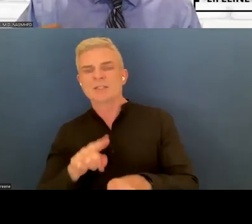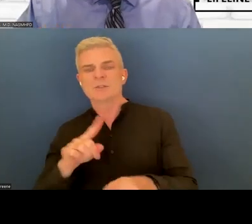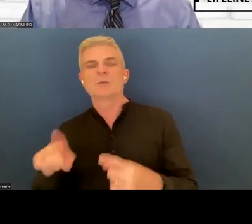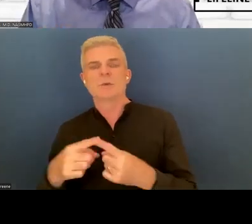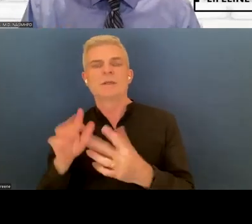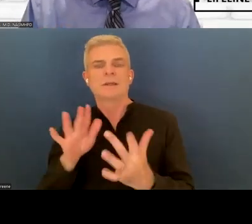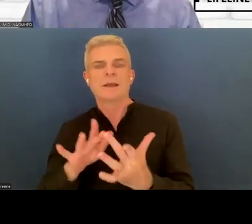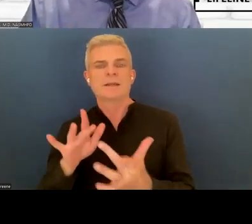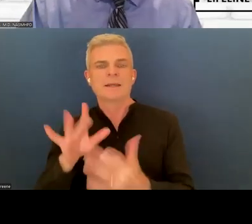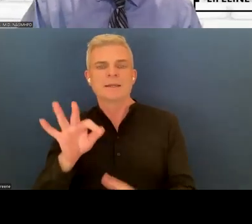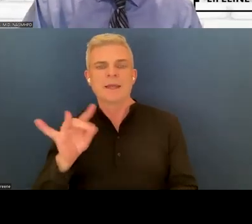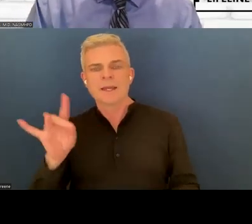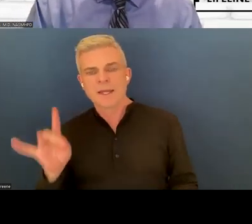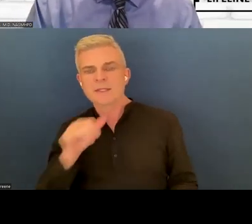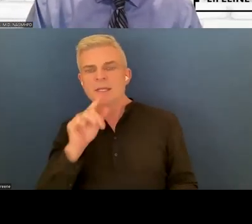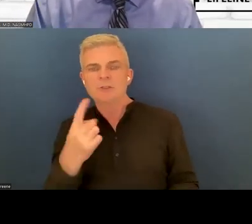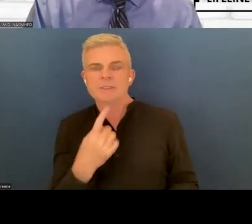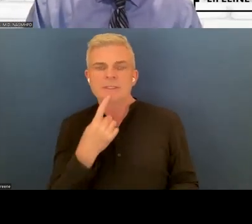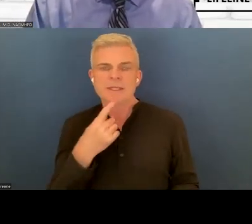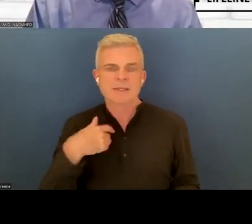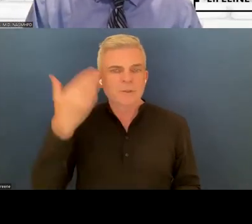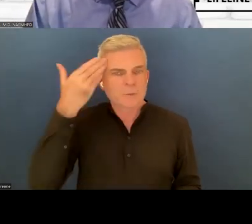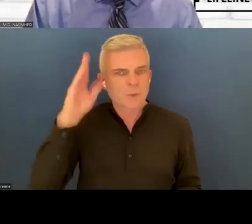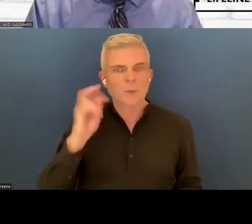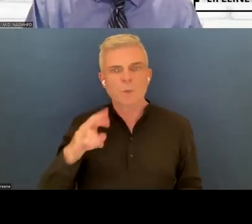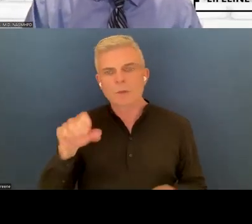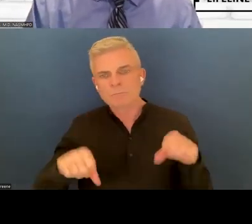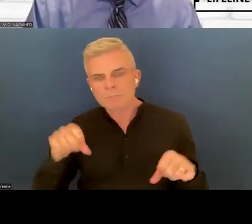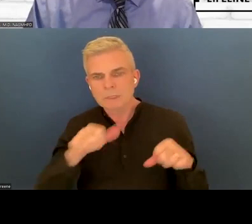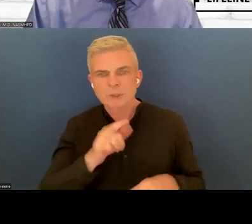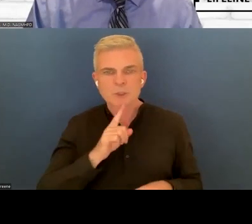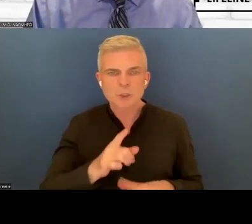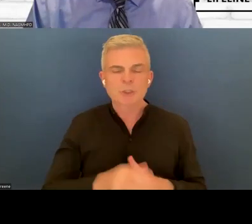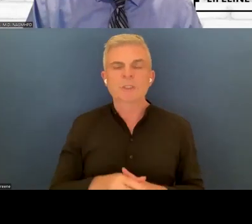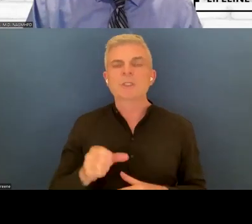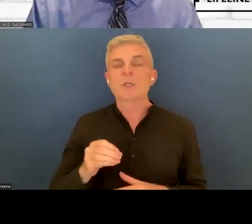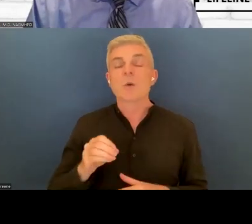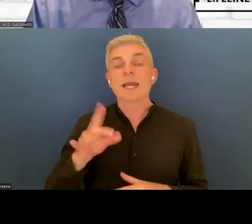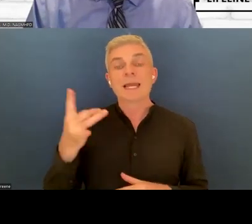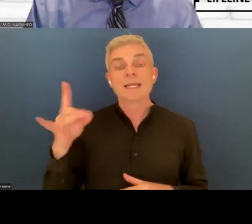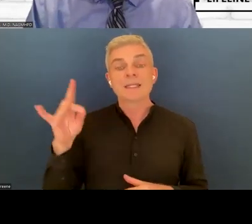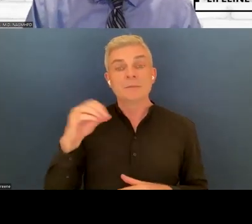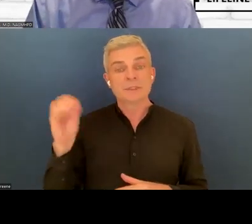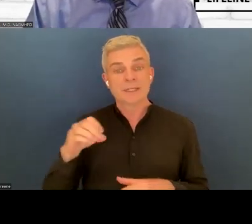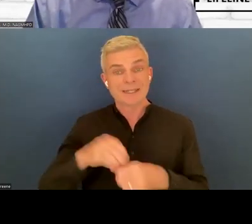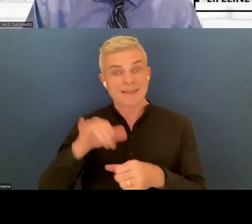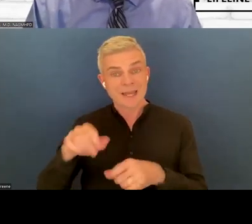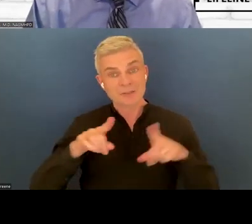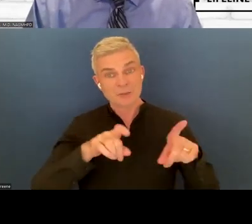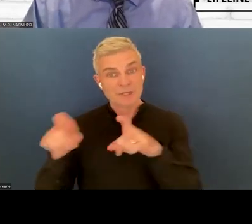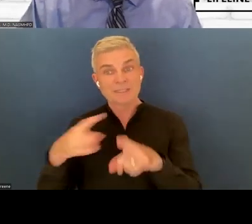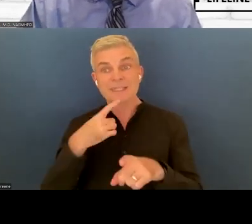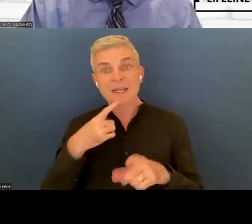besides saying I don't know or not sure. So although 18% in this survey said they had heard of